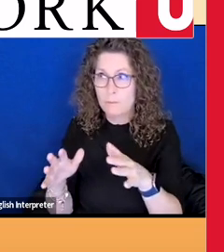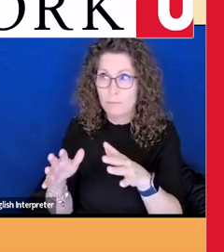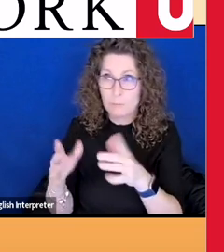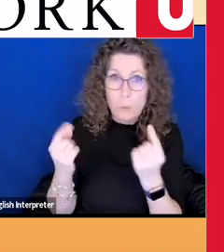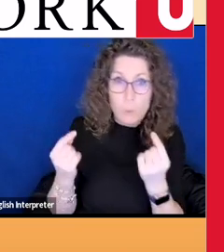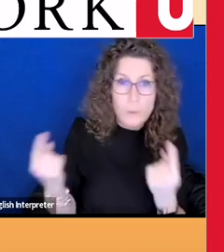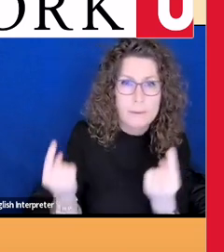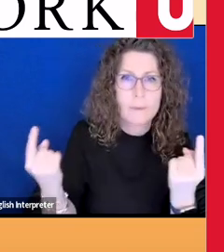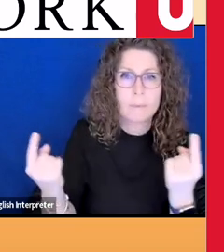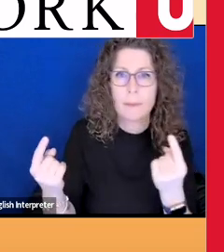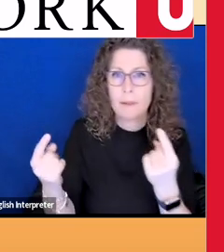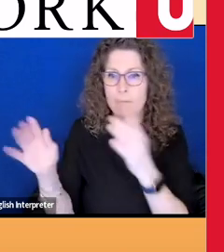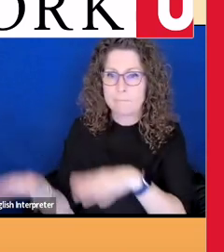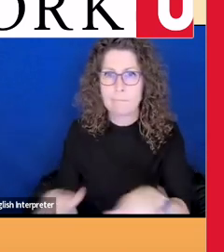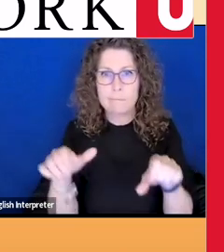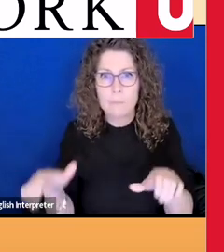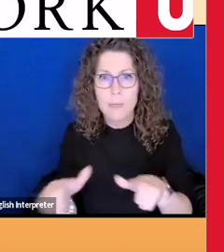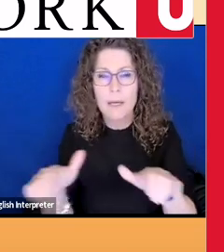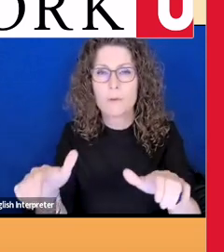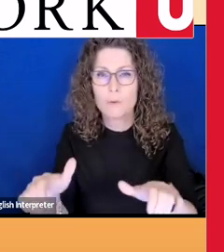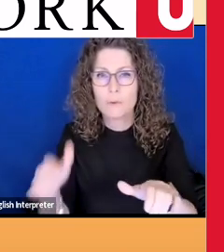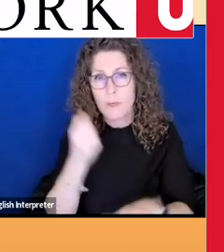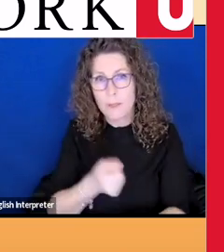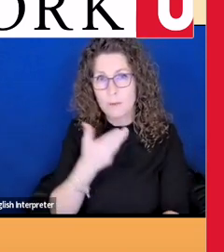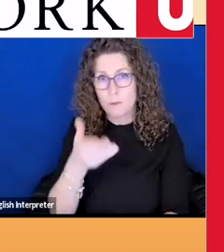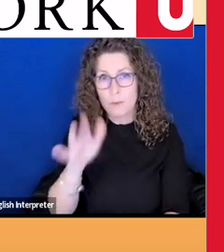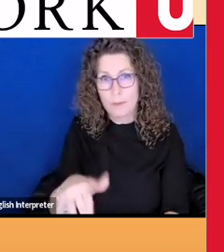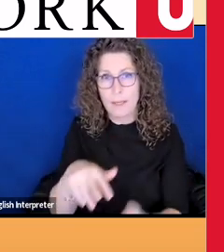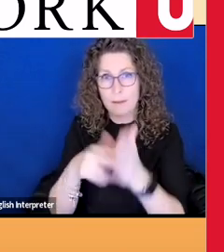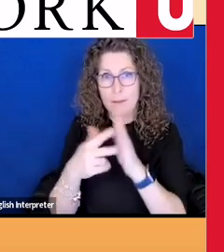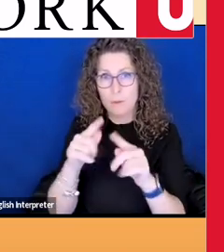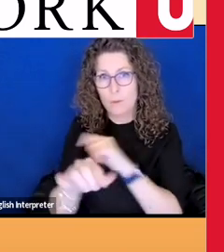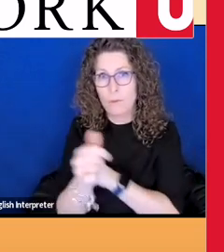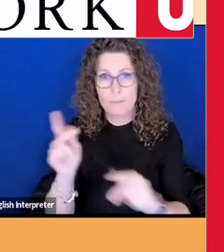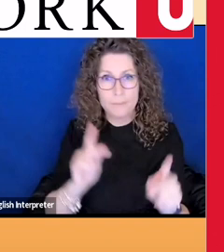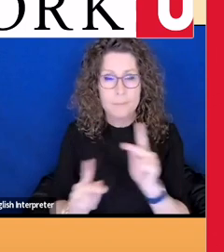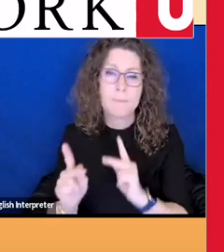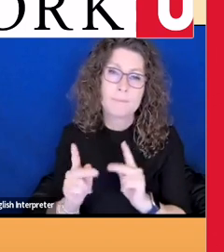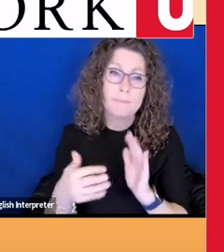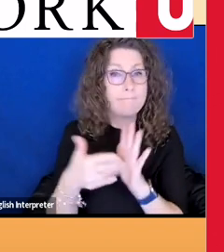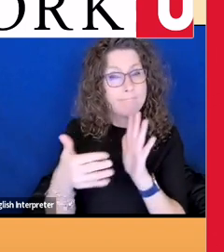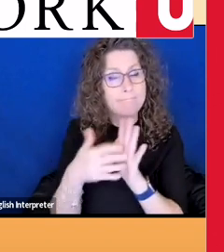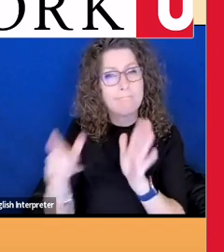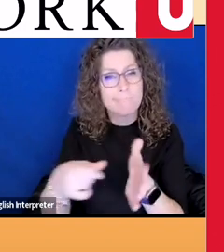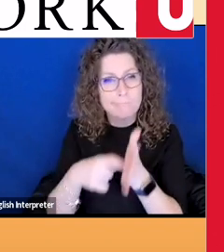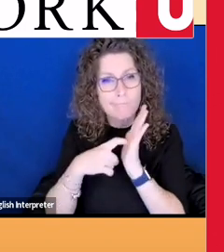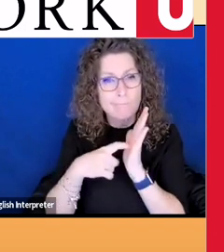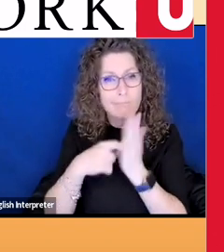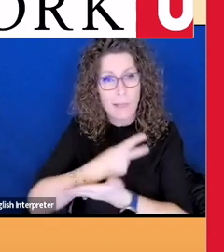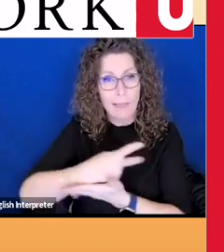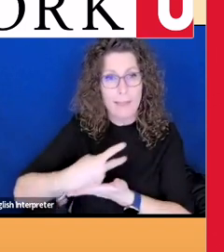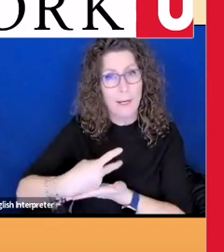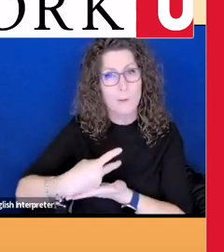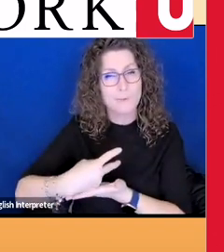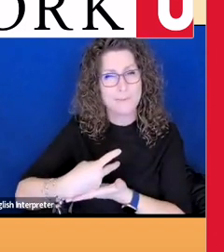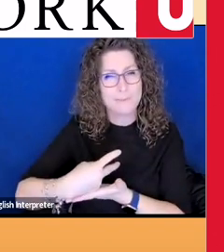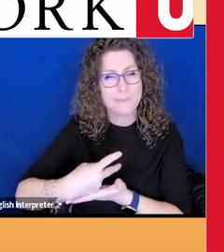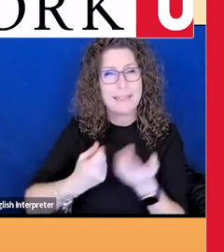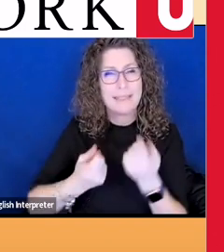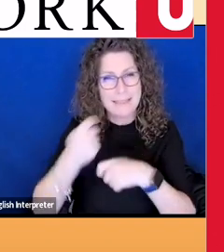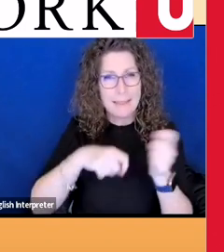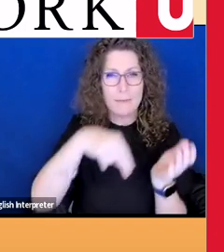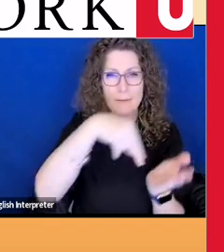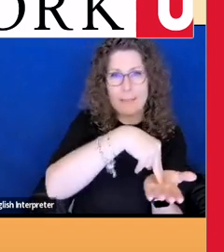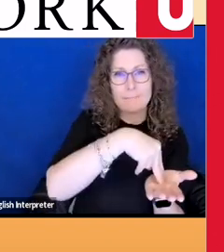to express our intentions towards others. And sometimes that requires lying down rather than standing.